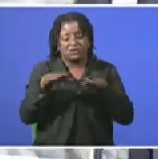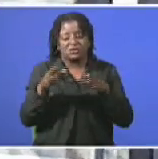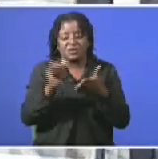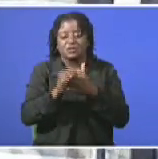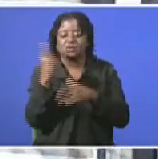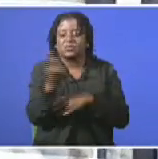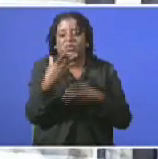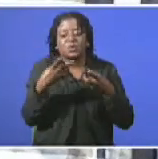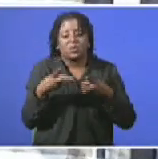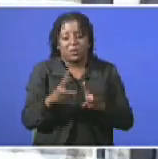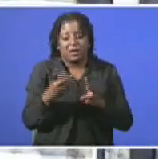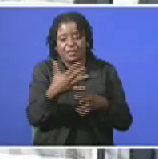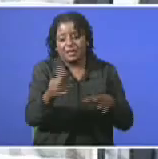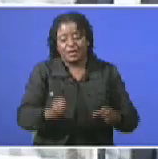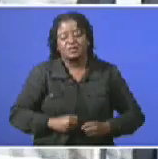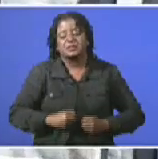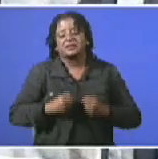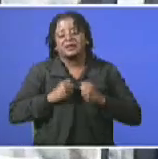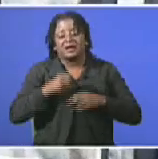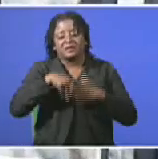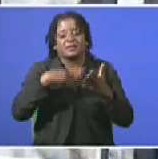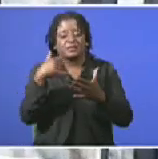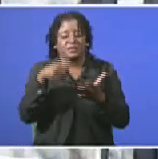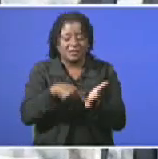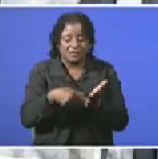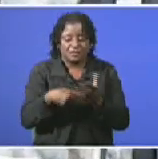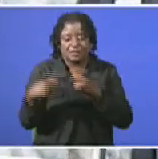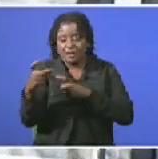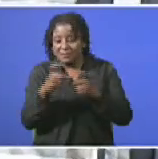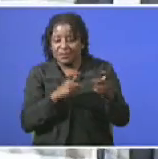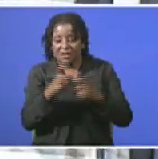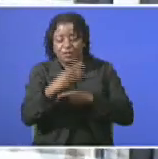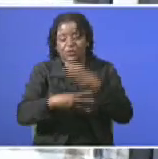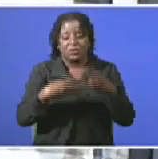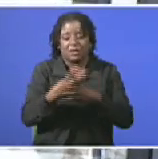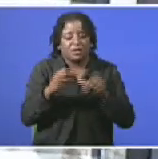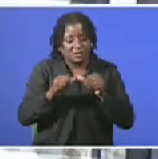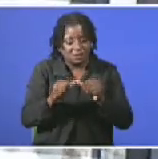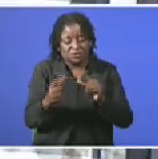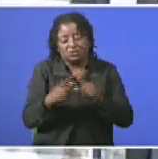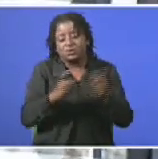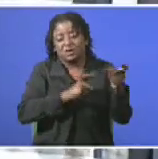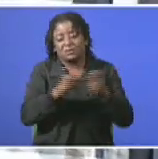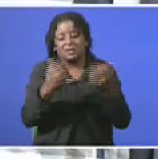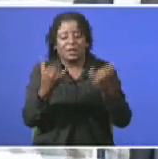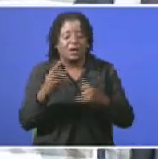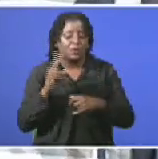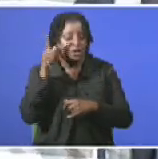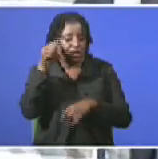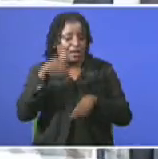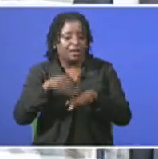to survive in this competitive world, to be able to continually compete. And now we're looking